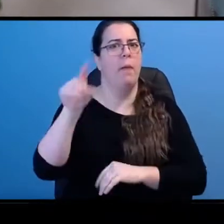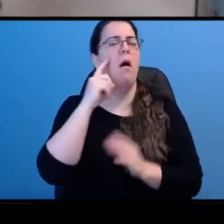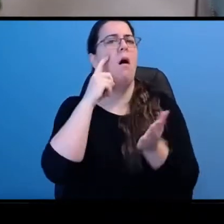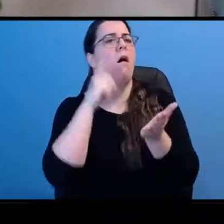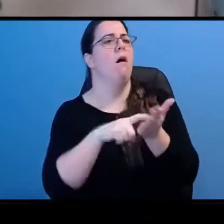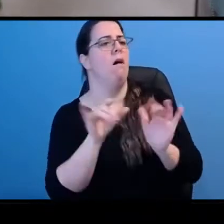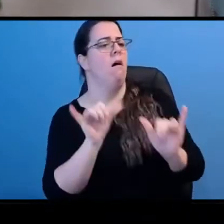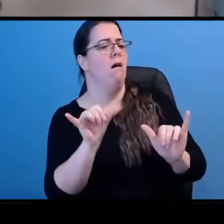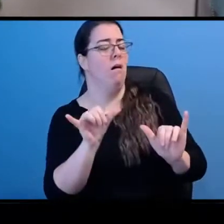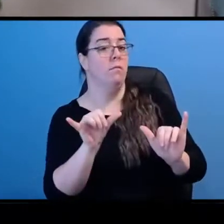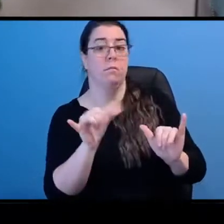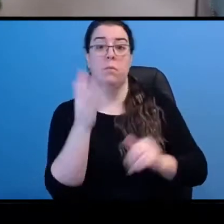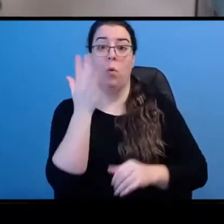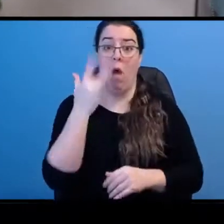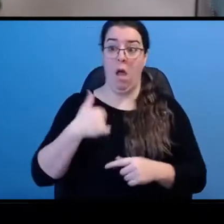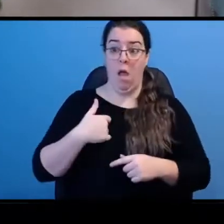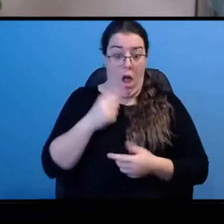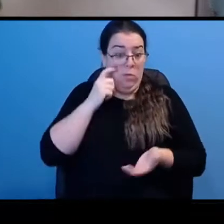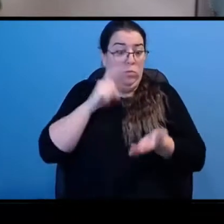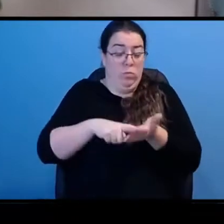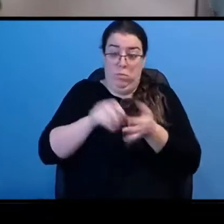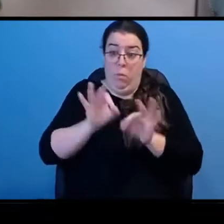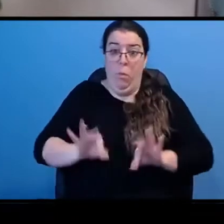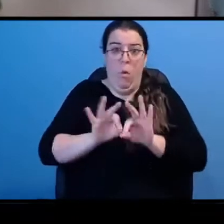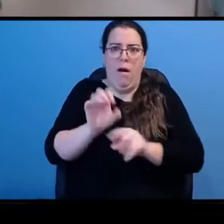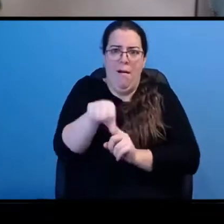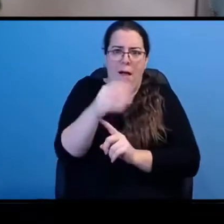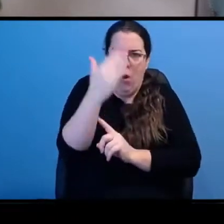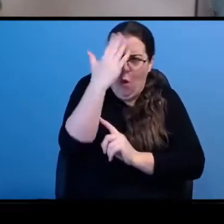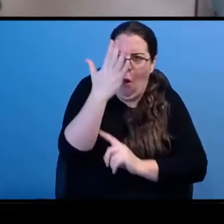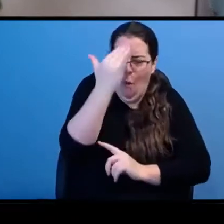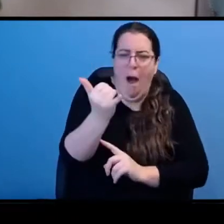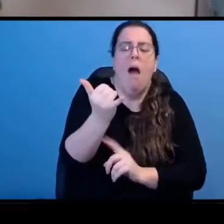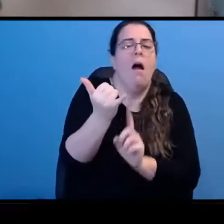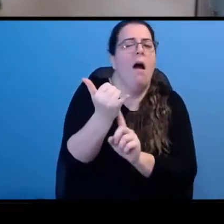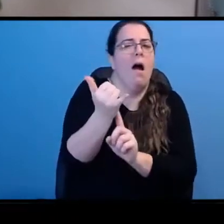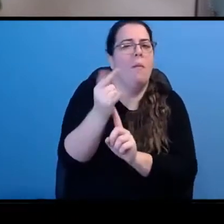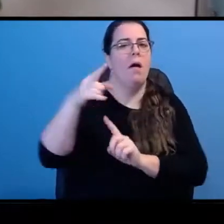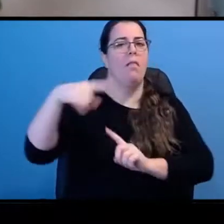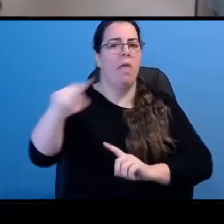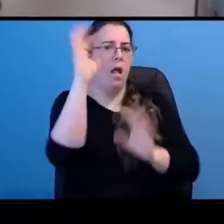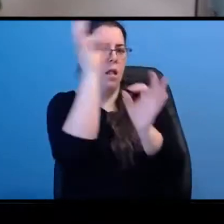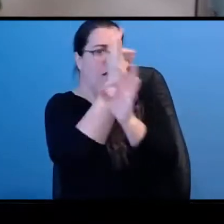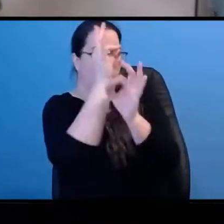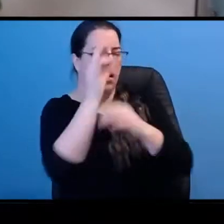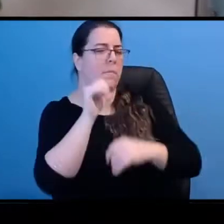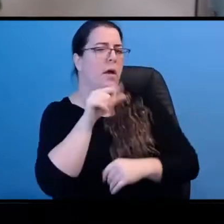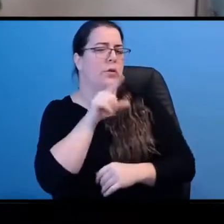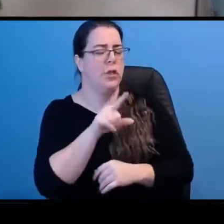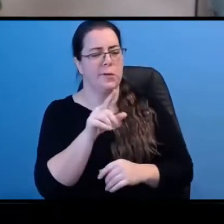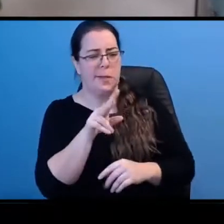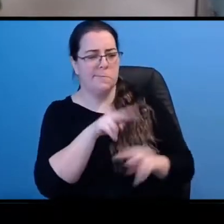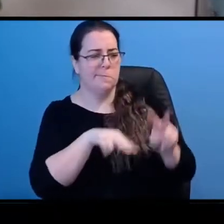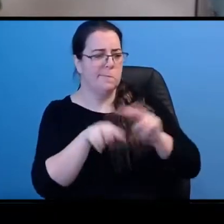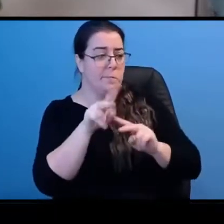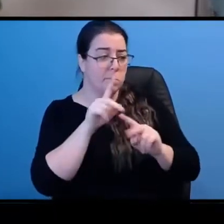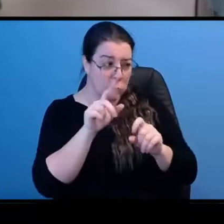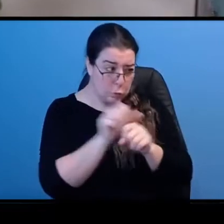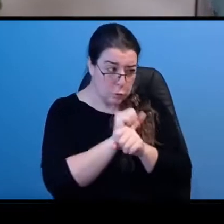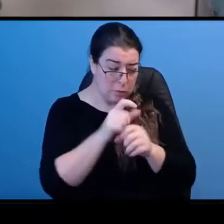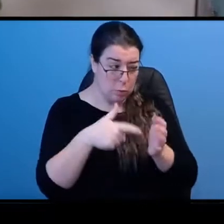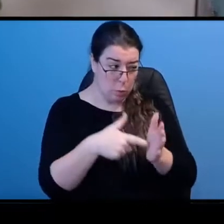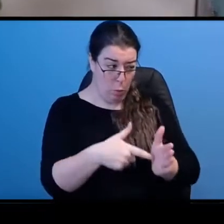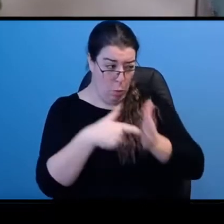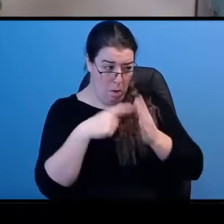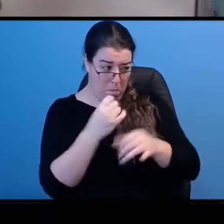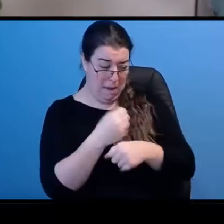obvious to the jury. So making sure that you make that argument that it's vital that your project is made now, and this